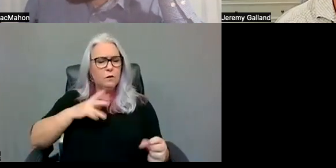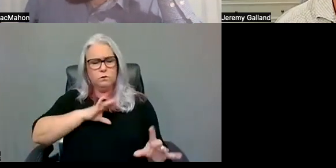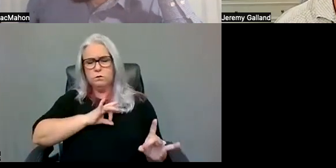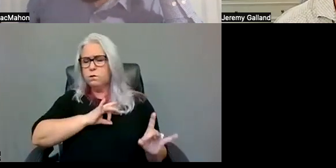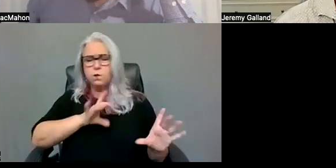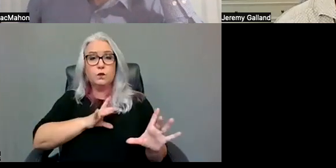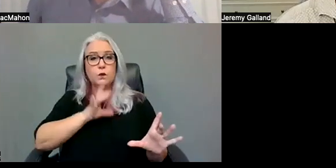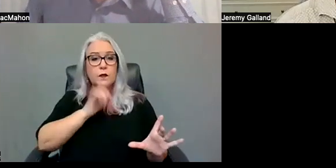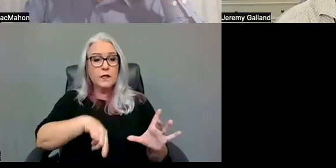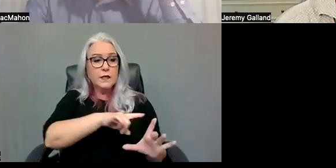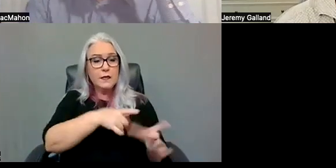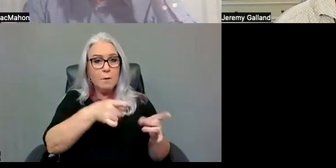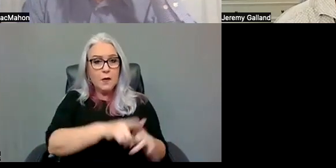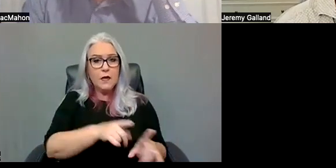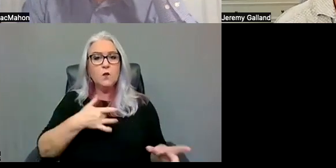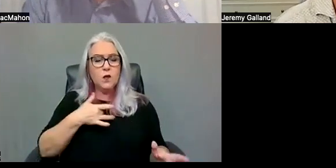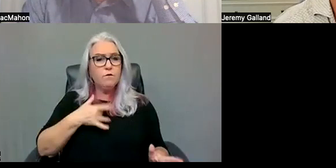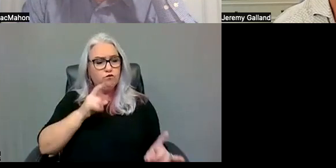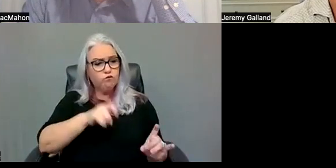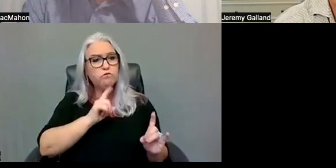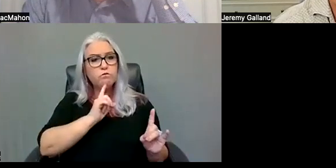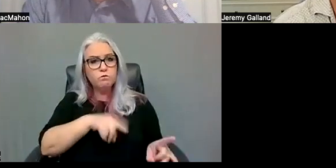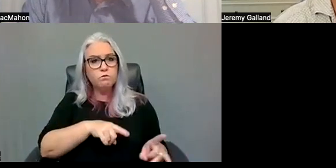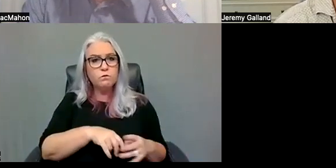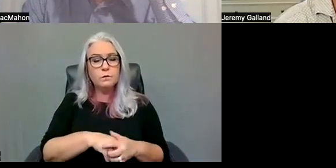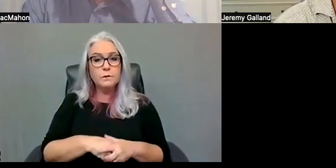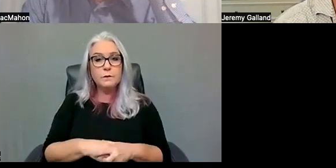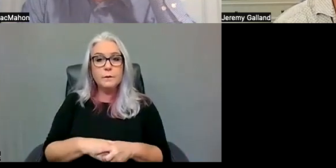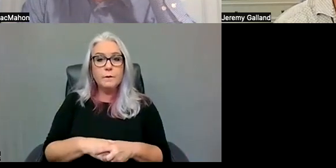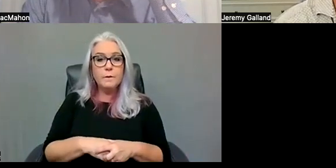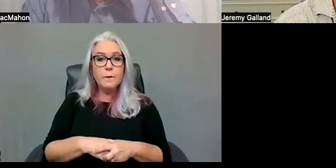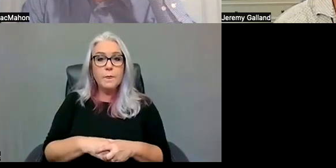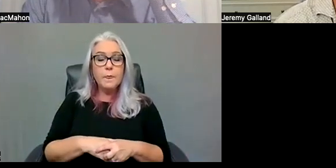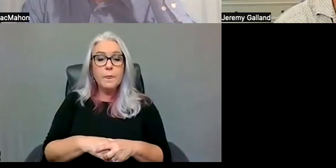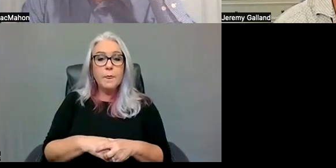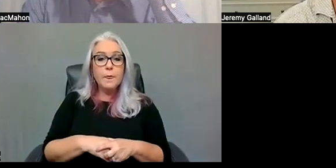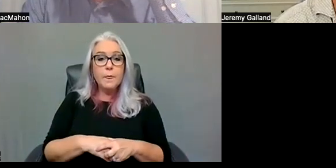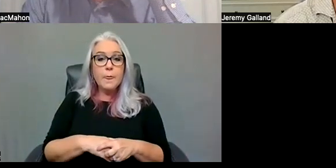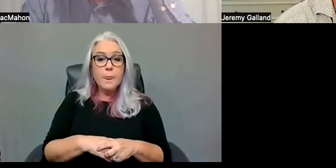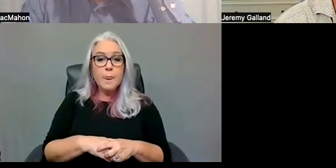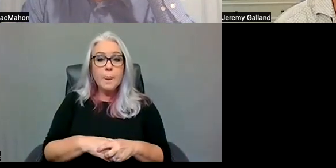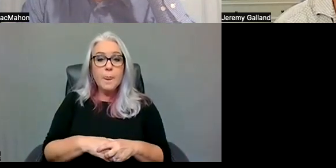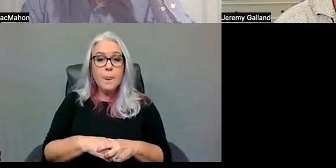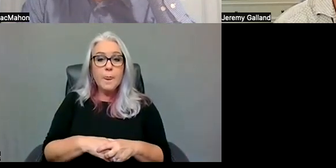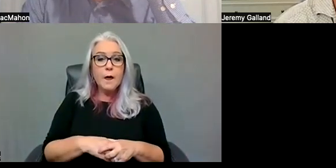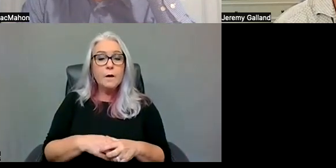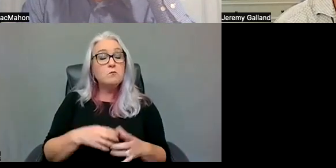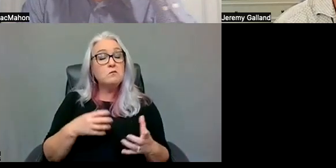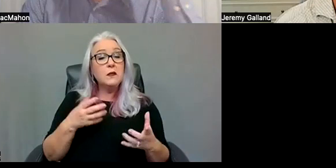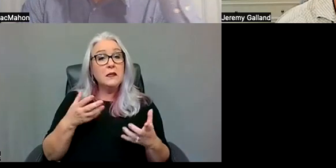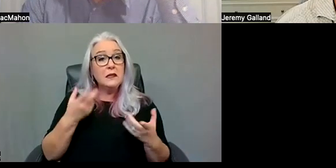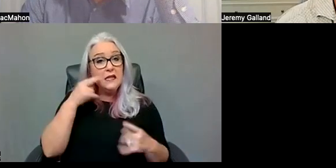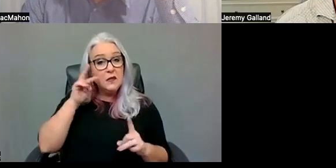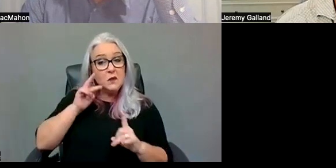a smaller issue, I mean, you might want to try to consider this from the viewpoint of a principal.